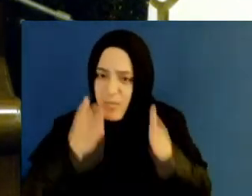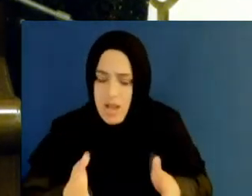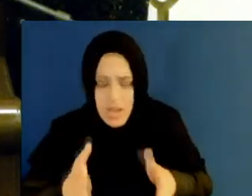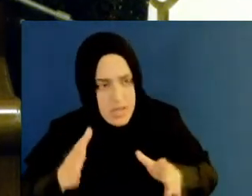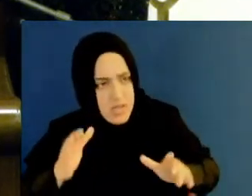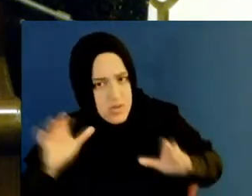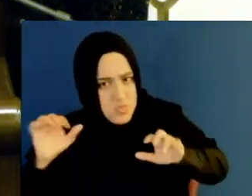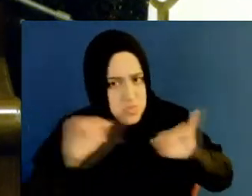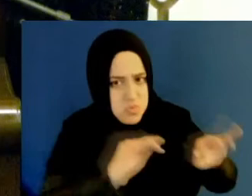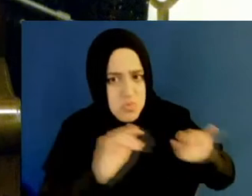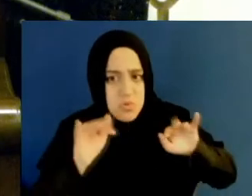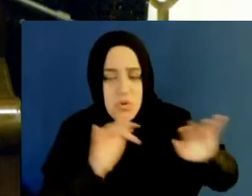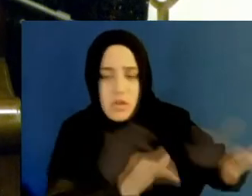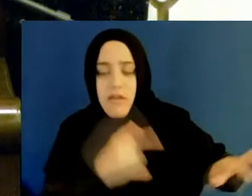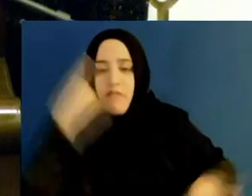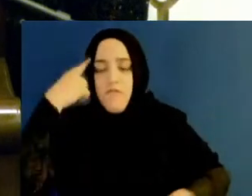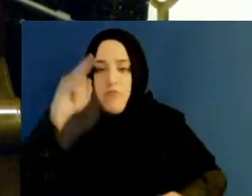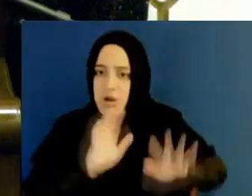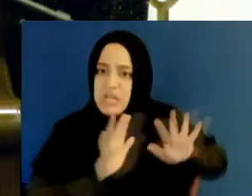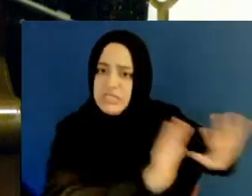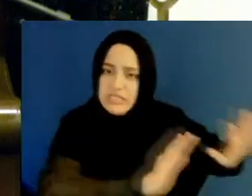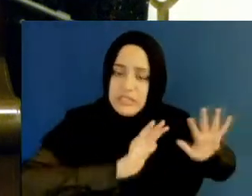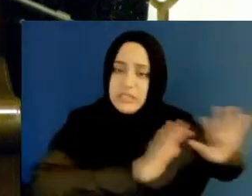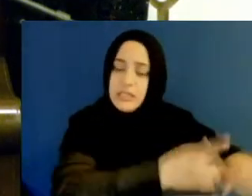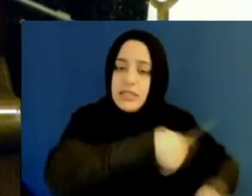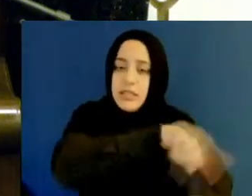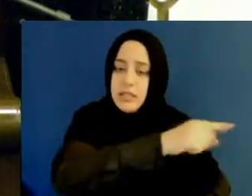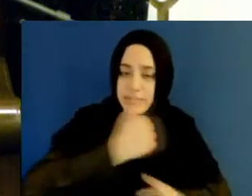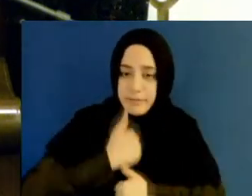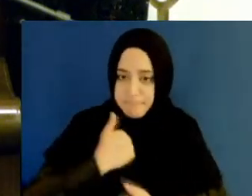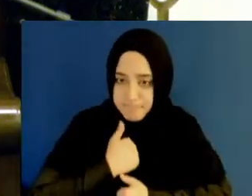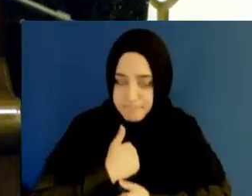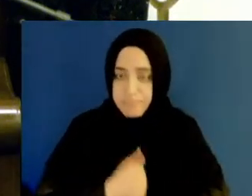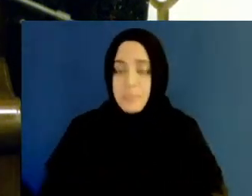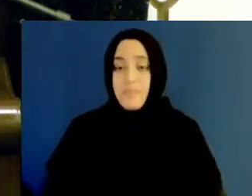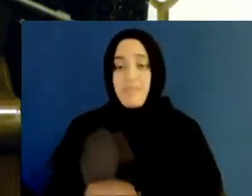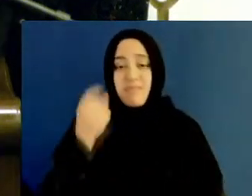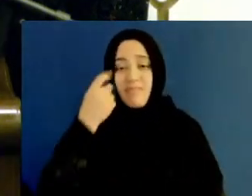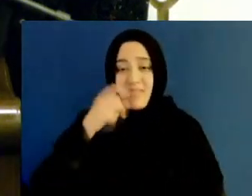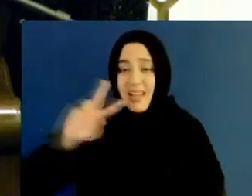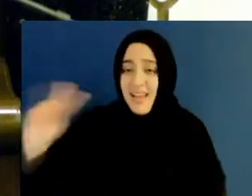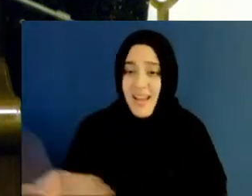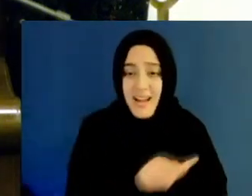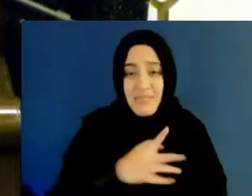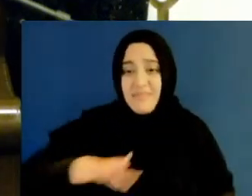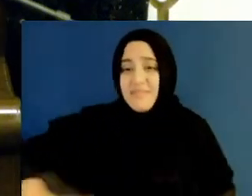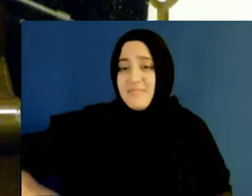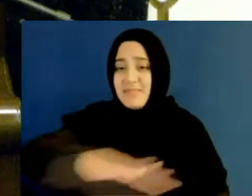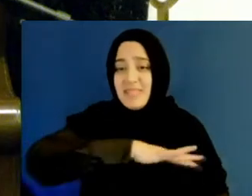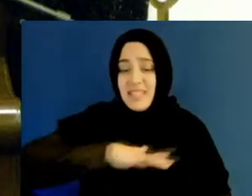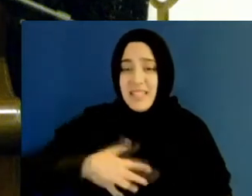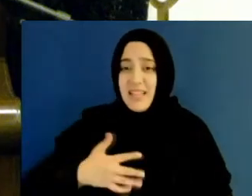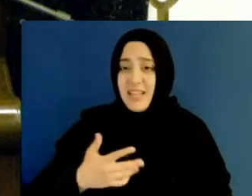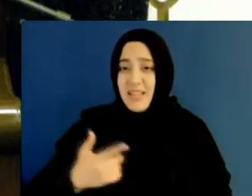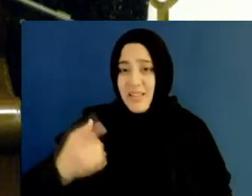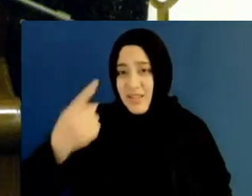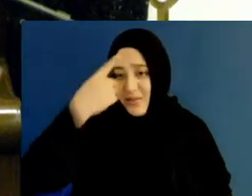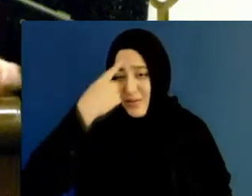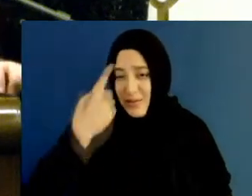Karbala was a battle basita, that just four in the time of Salatul Fajr, 30 men came and in one whip.